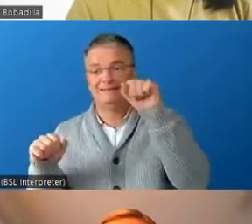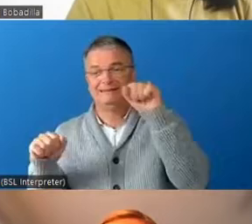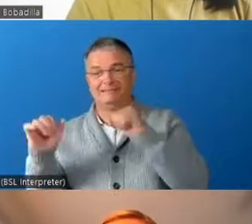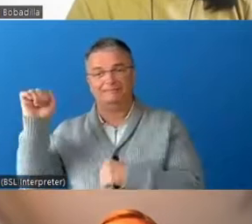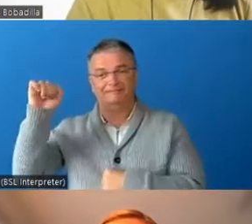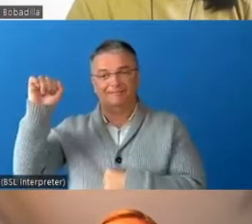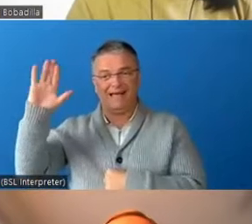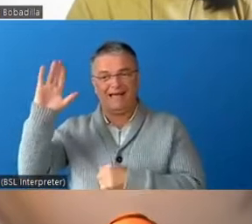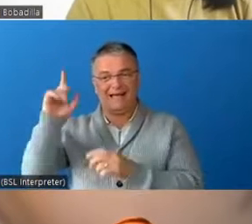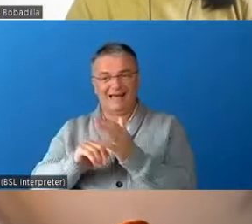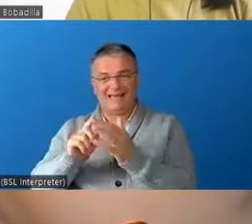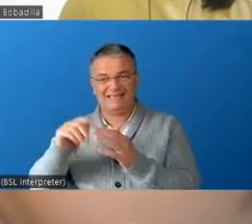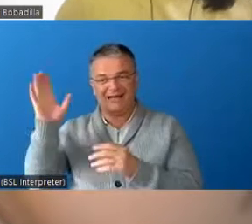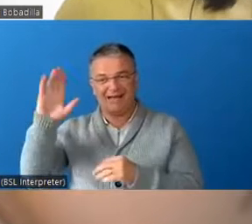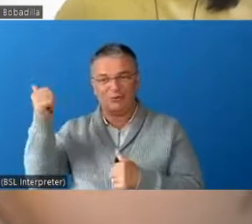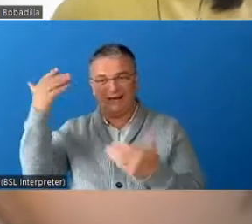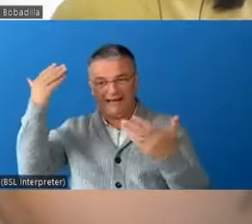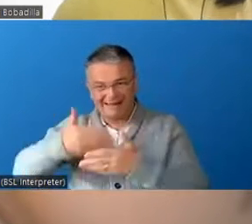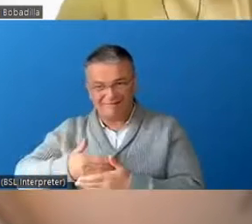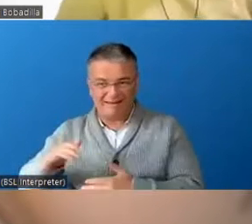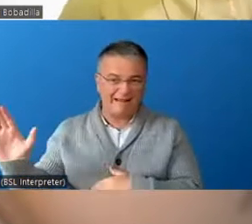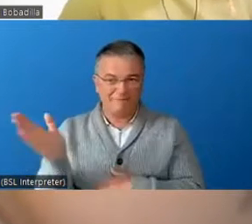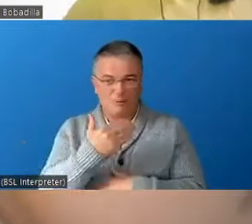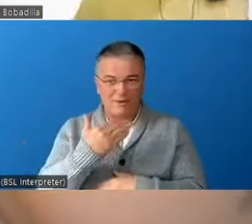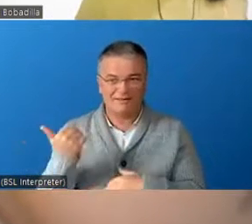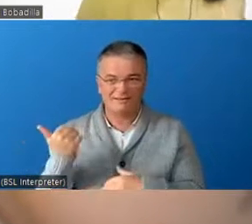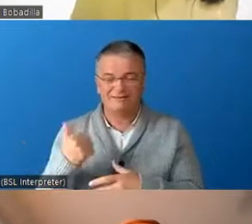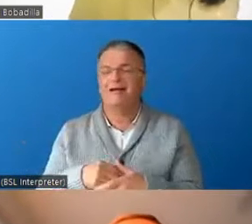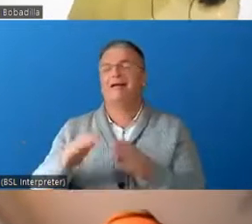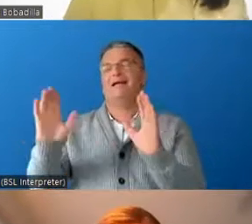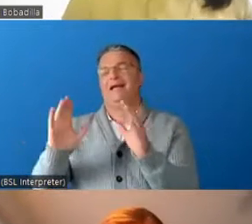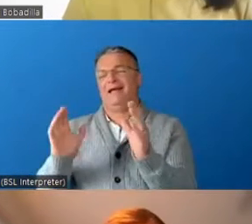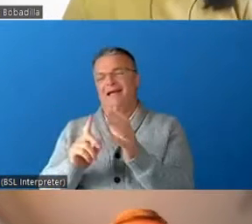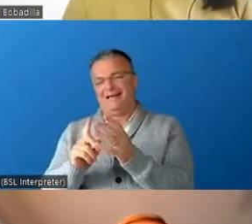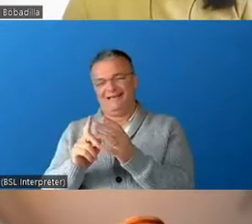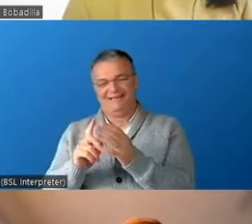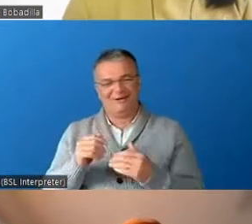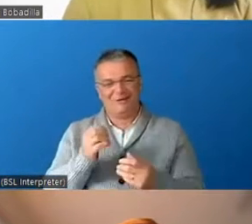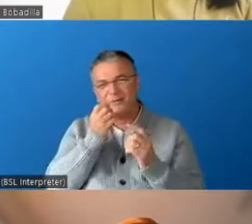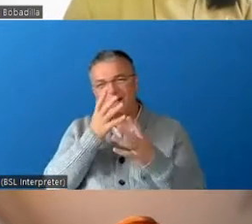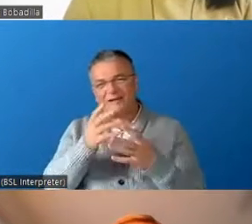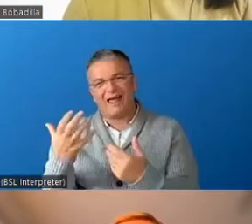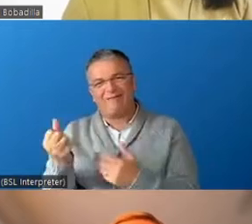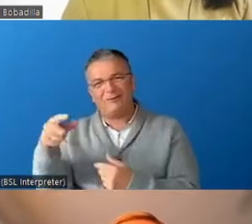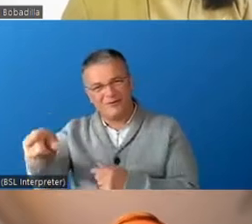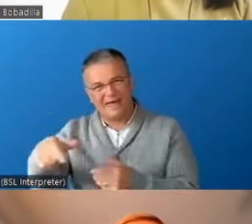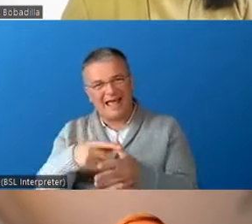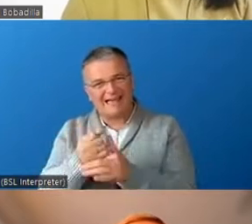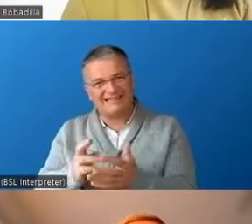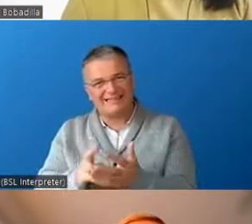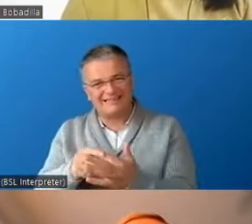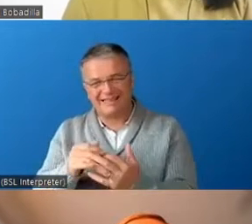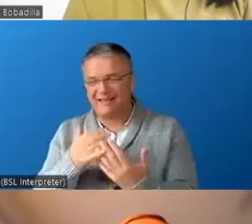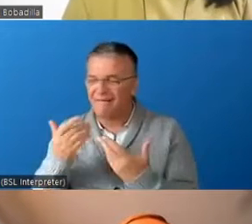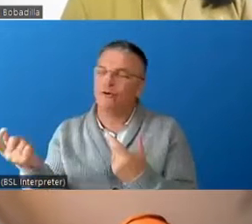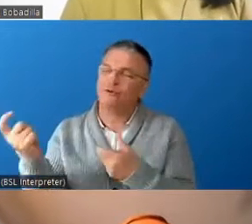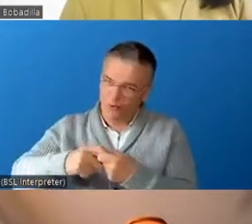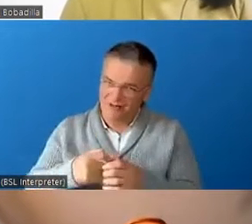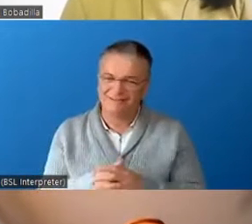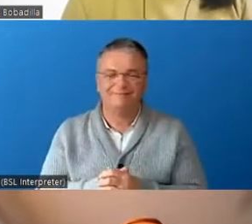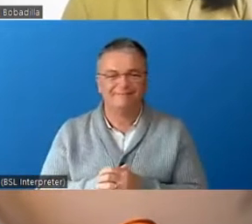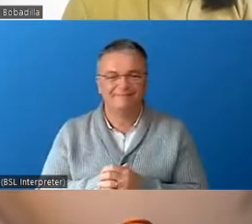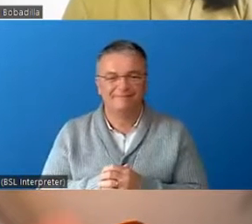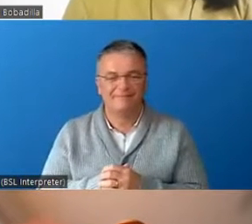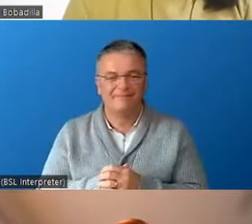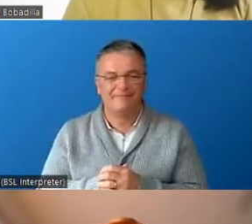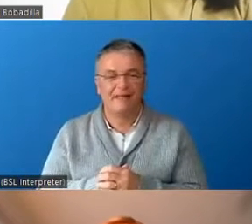Elene. Hi, good evening, everyone. Hi, it's so wonderful to have you with us, Agnes. Thank you for joining.